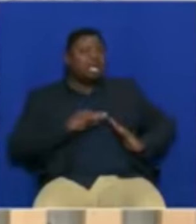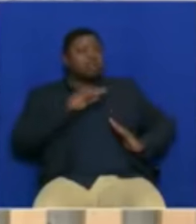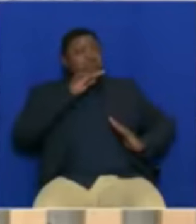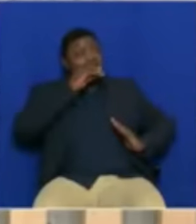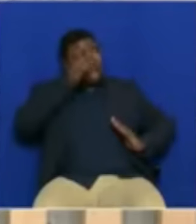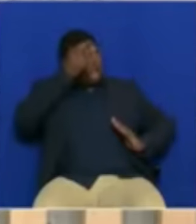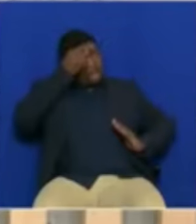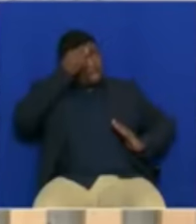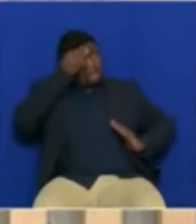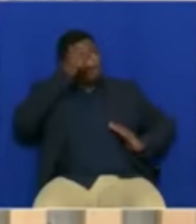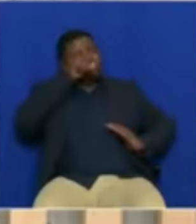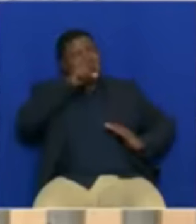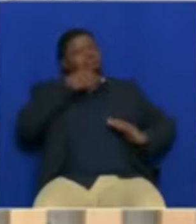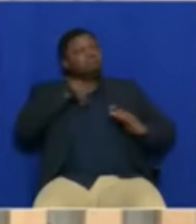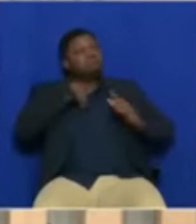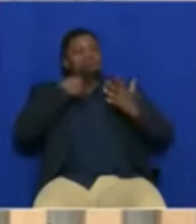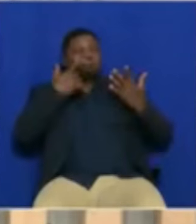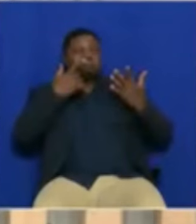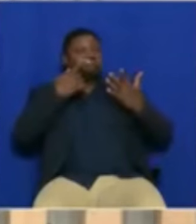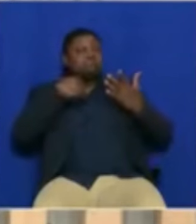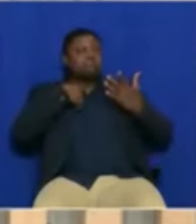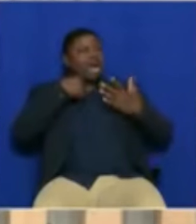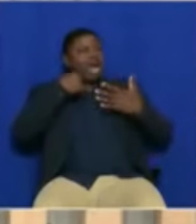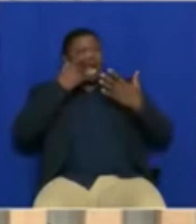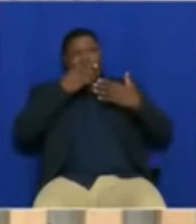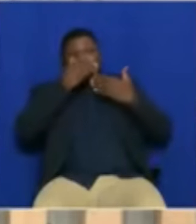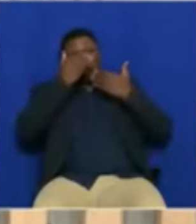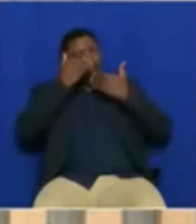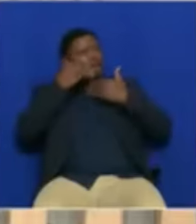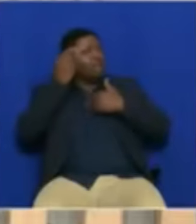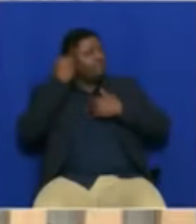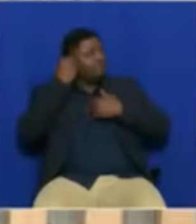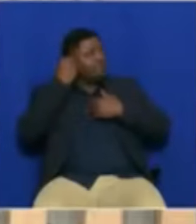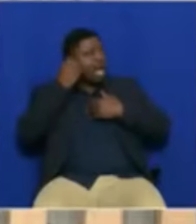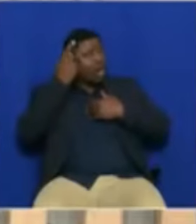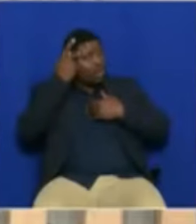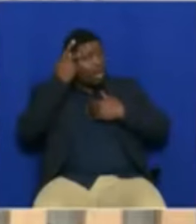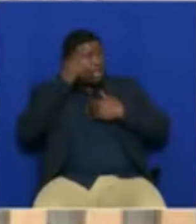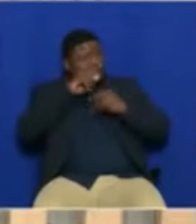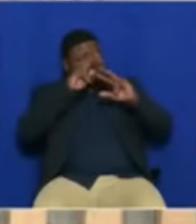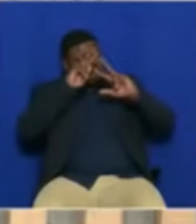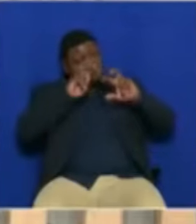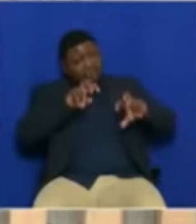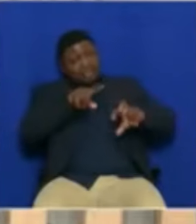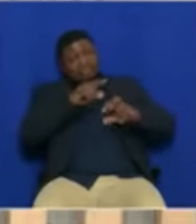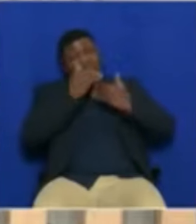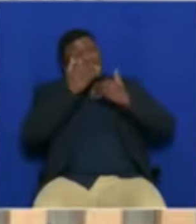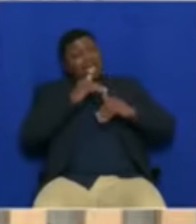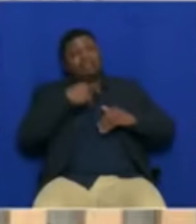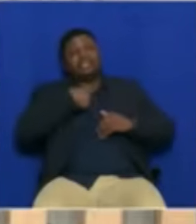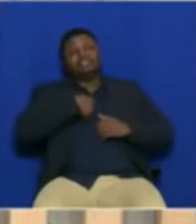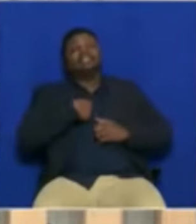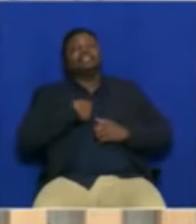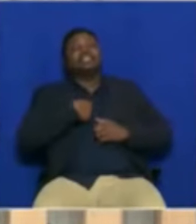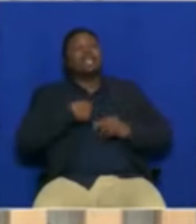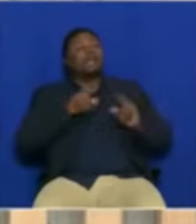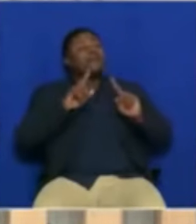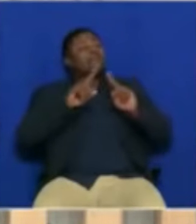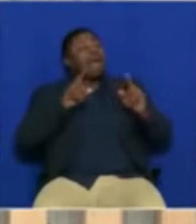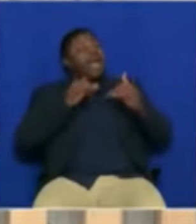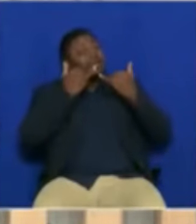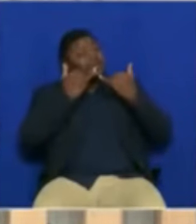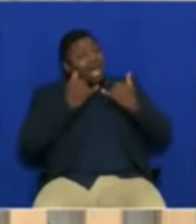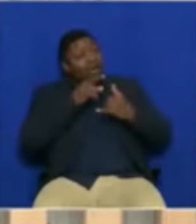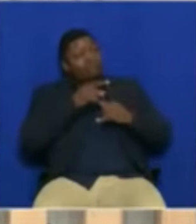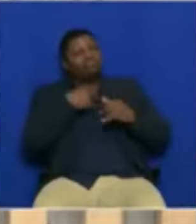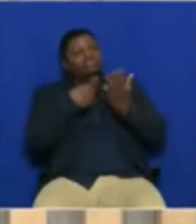is fairly limited. But I'm talking to a lead investigator of IDEC whose conduct is